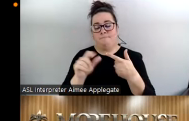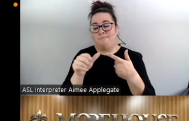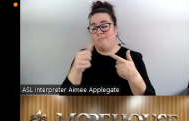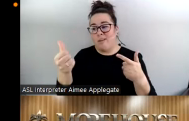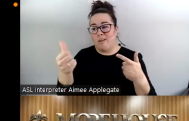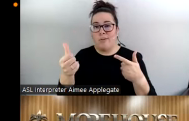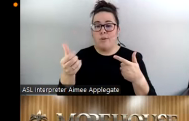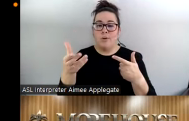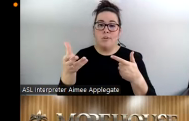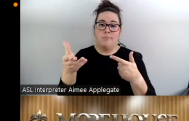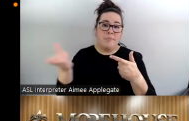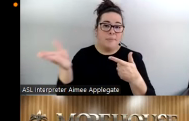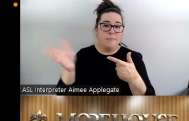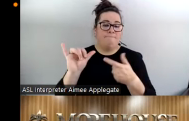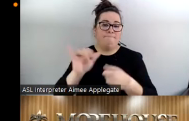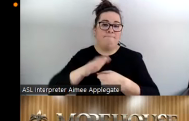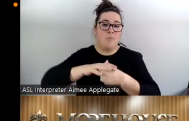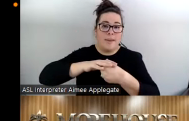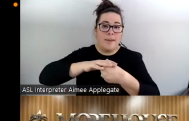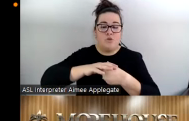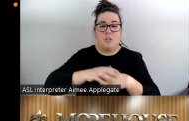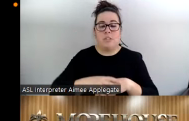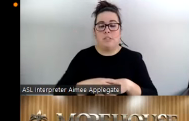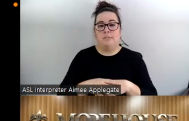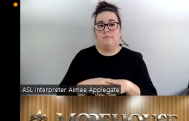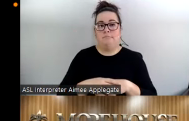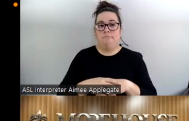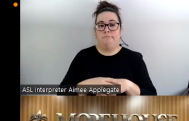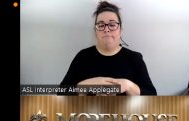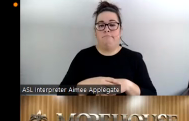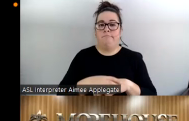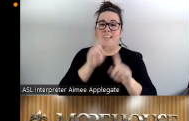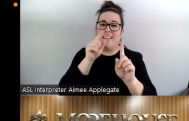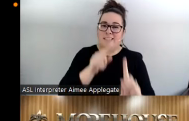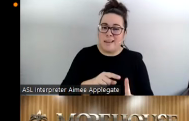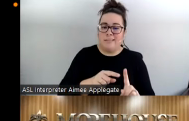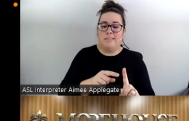like locations or intent, things like that.